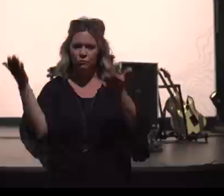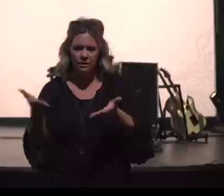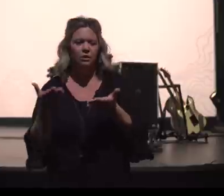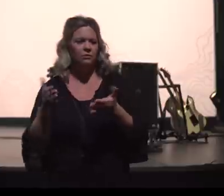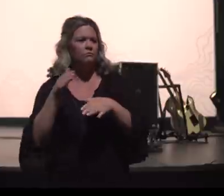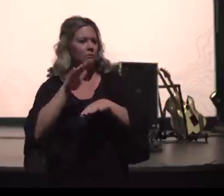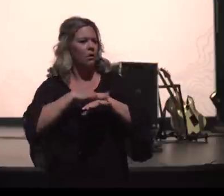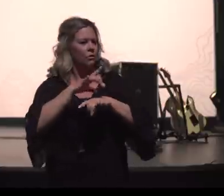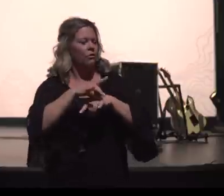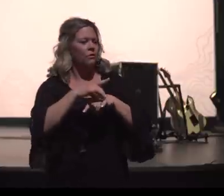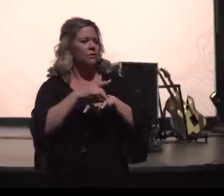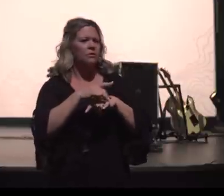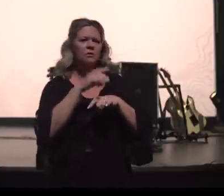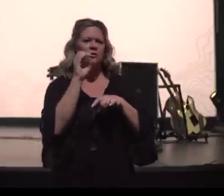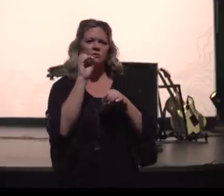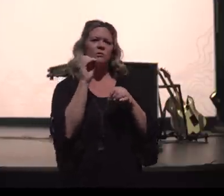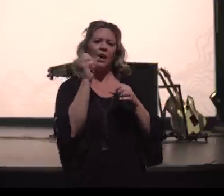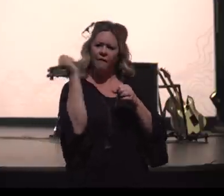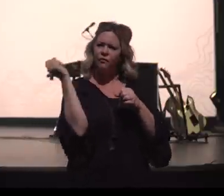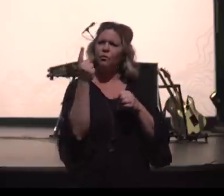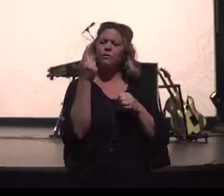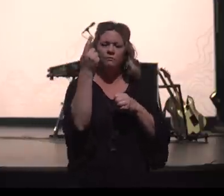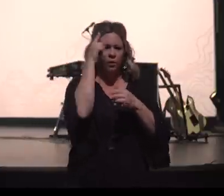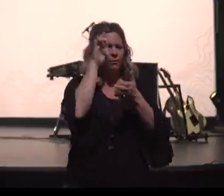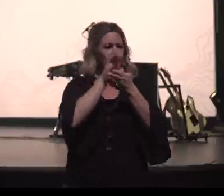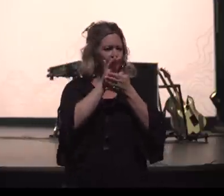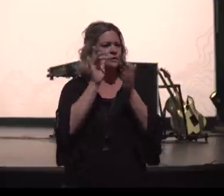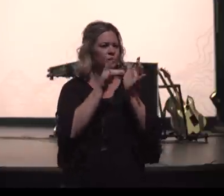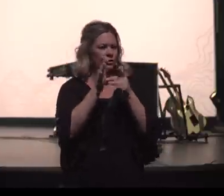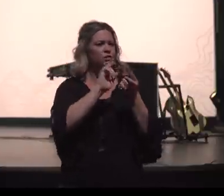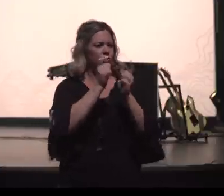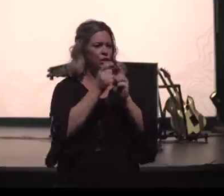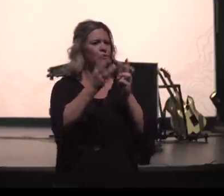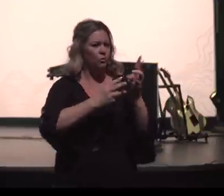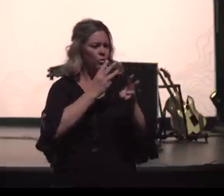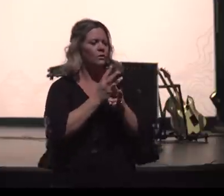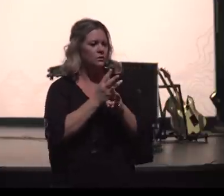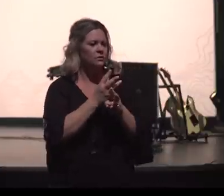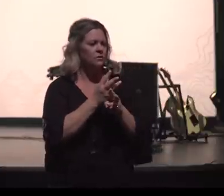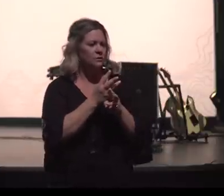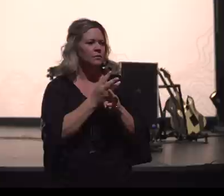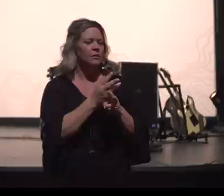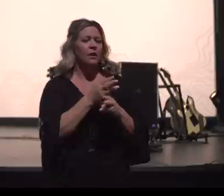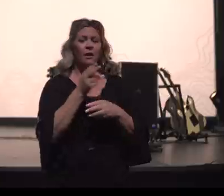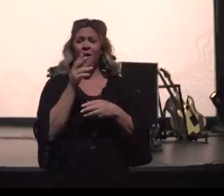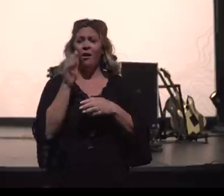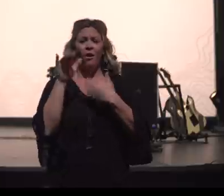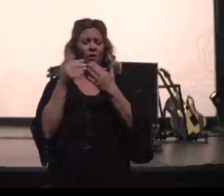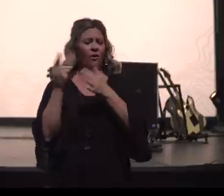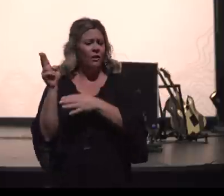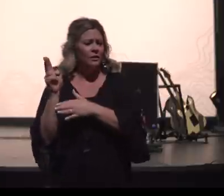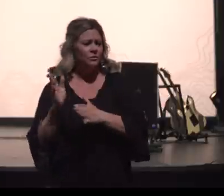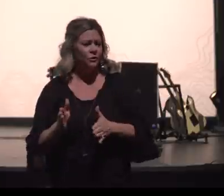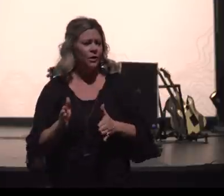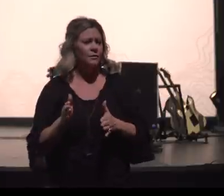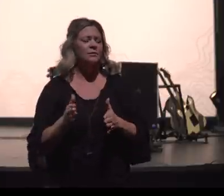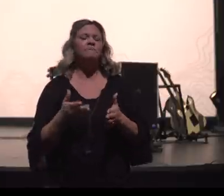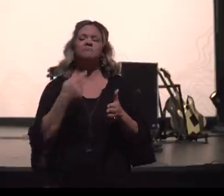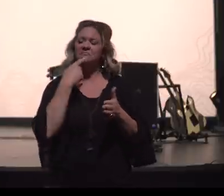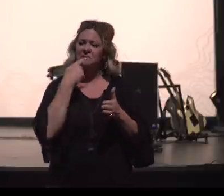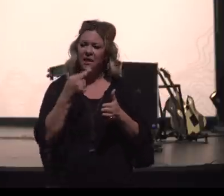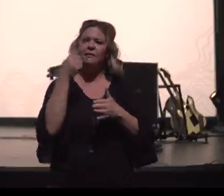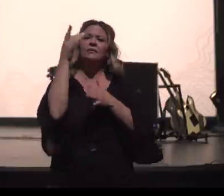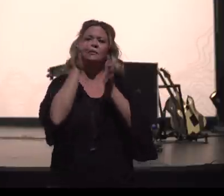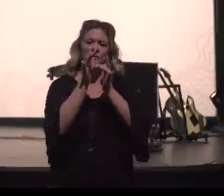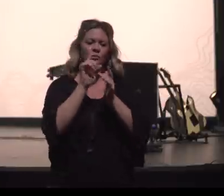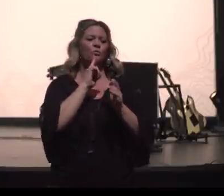And really, nobody disputes if Jesus changed the world. They really don't. For example, there's no credible historian in history that's ever disputed if Jesus